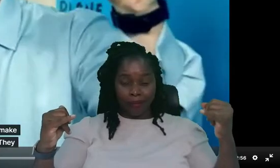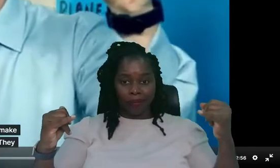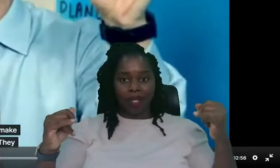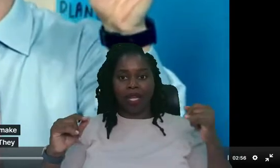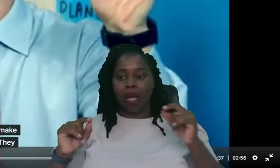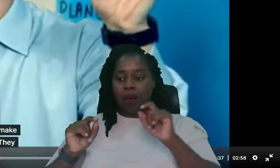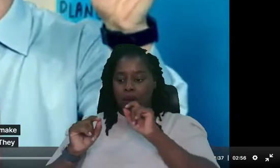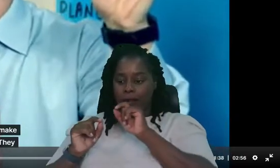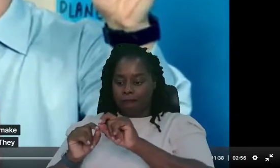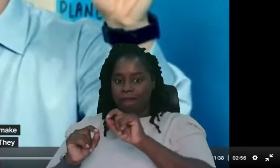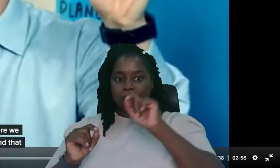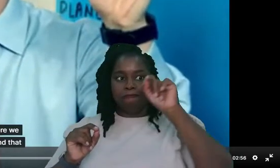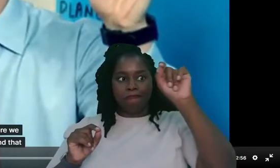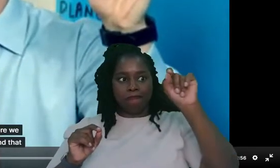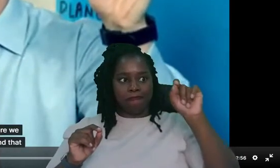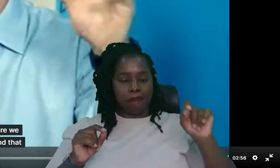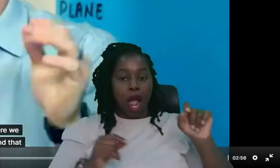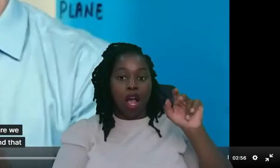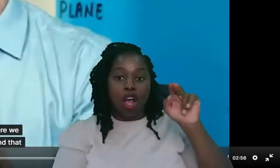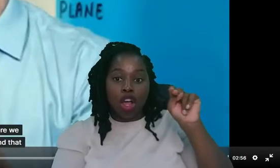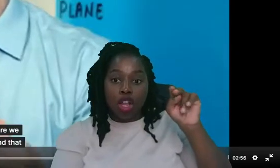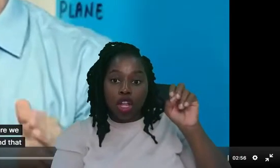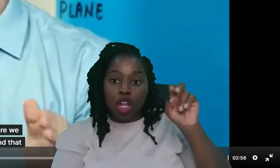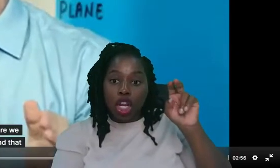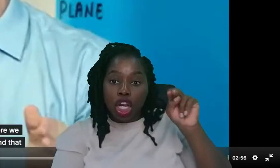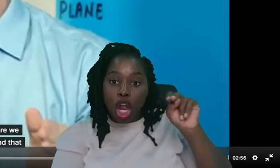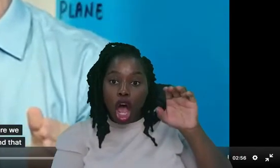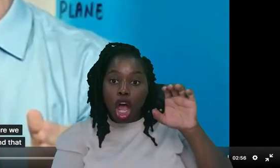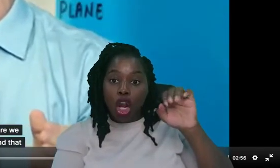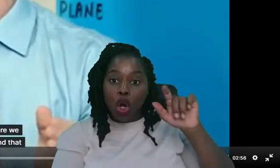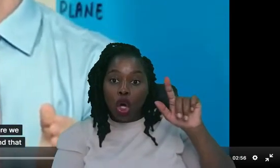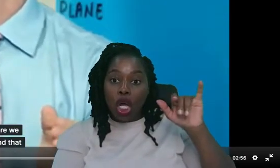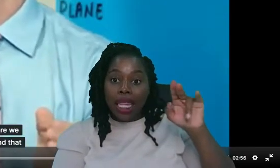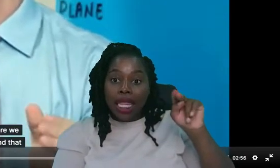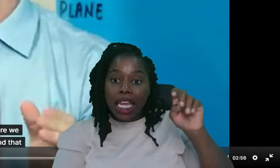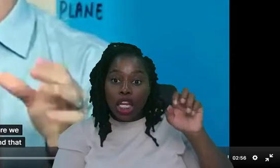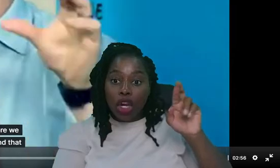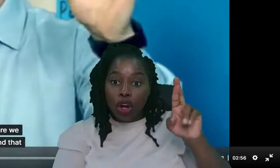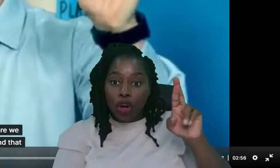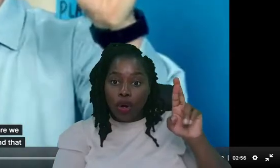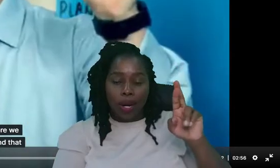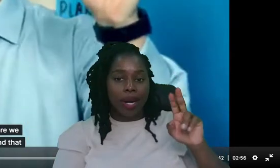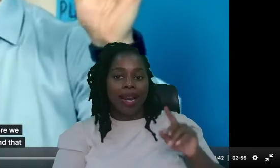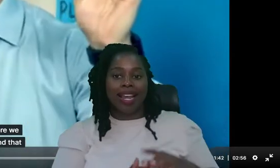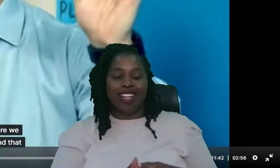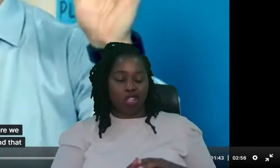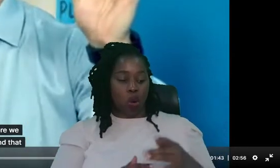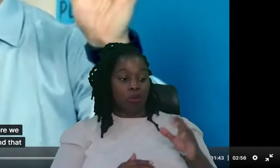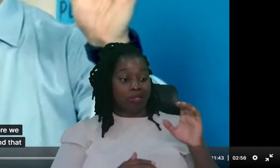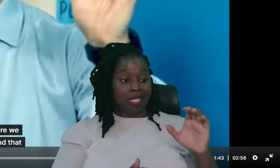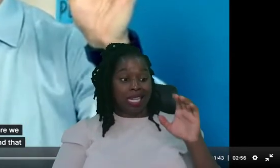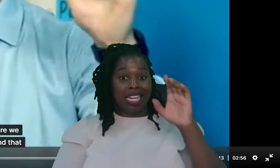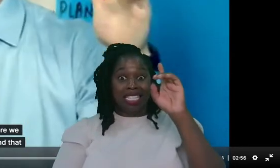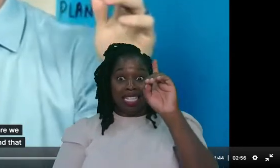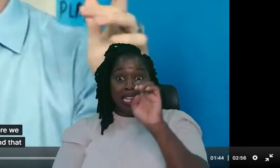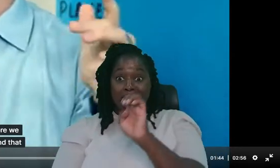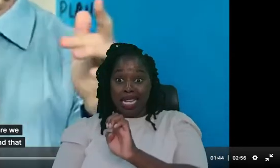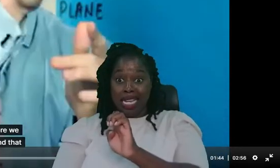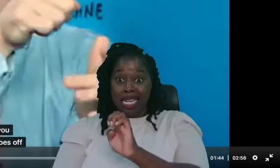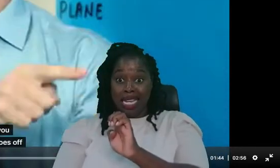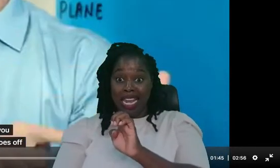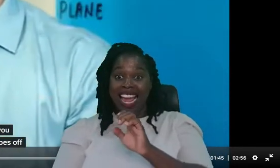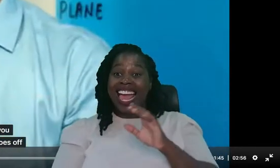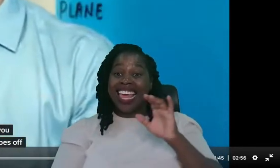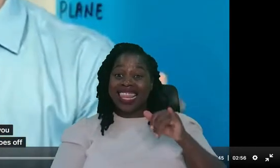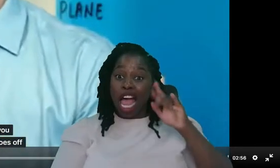are non collinear they don't make the same line so here we would have points C D and E and